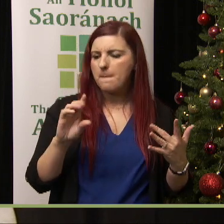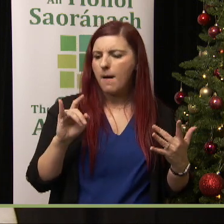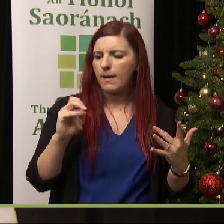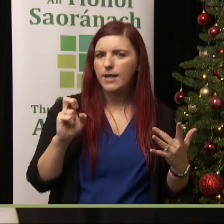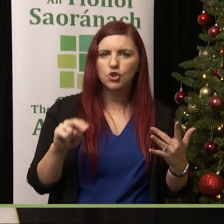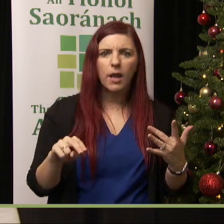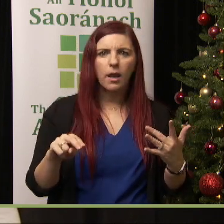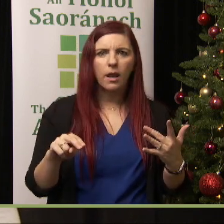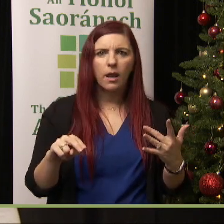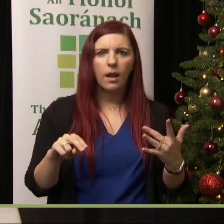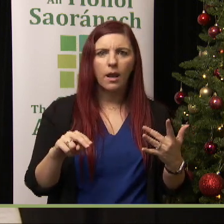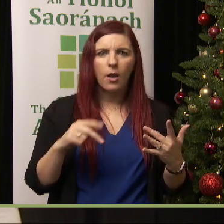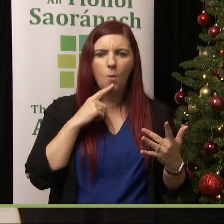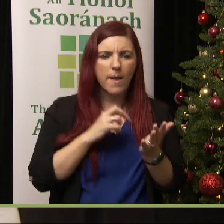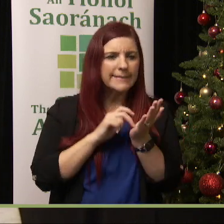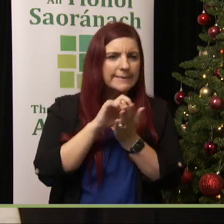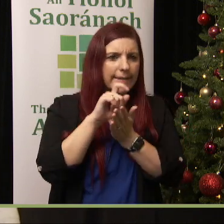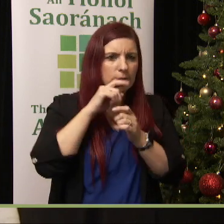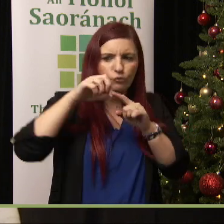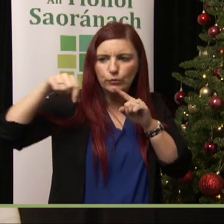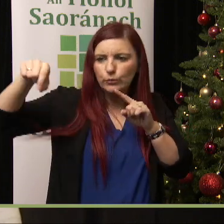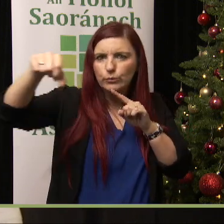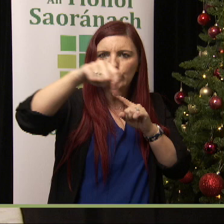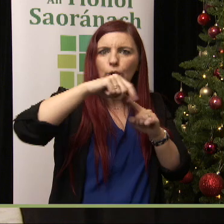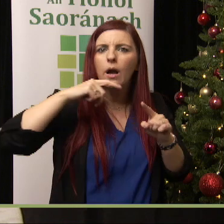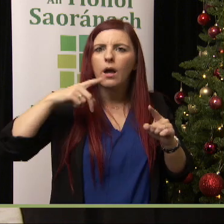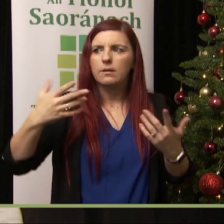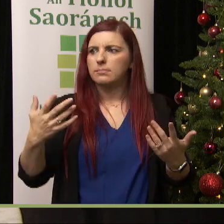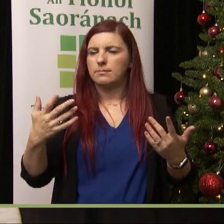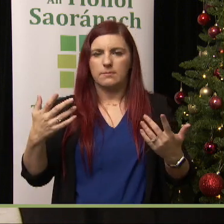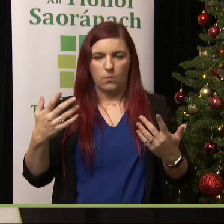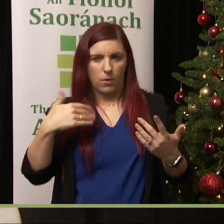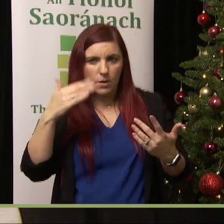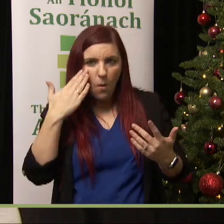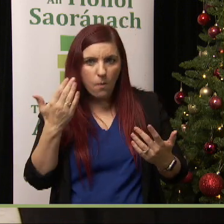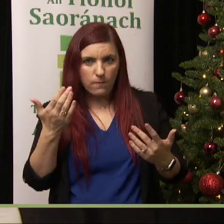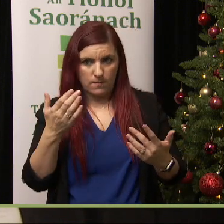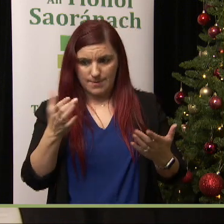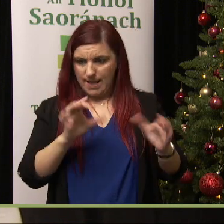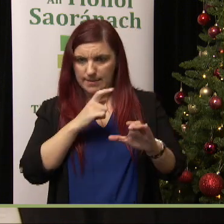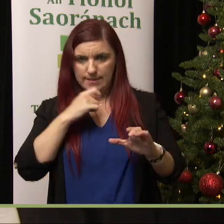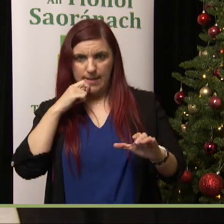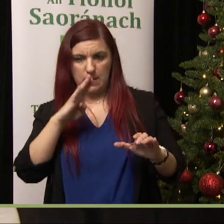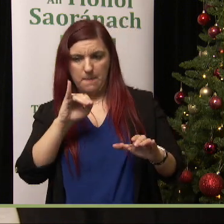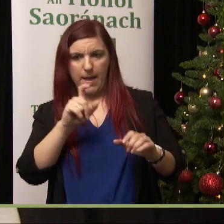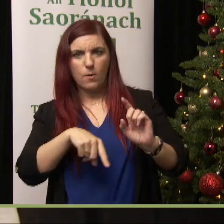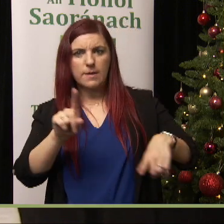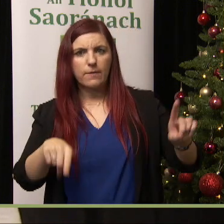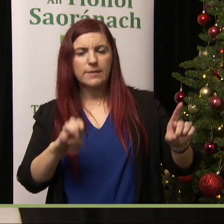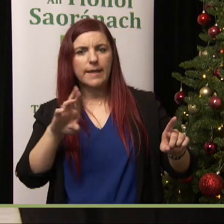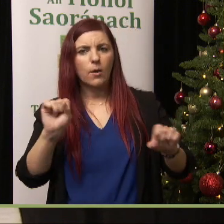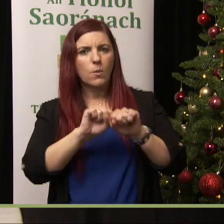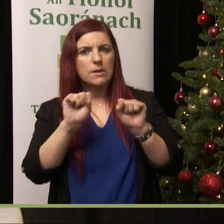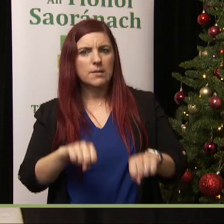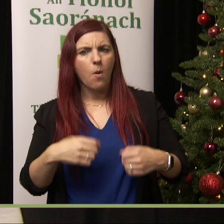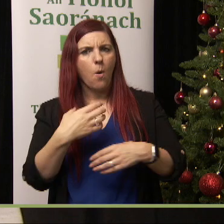pollinating our crops, producing fruits and seeds, is that we know from science that biodiverse ecosystems store more